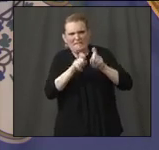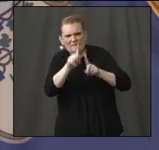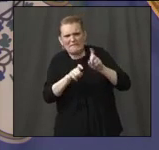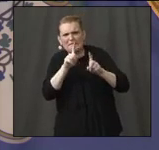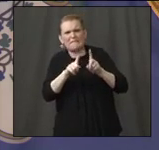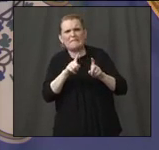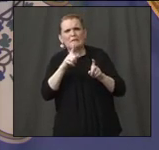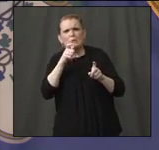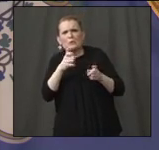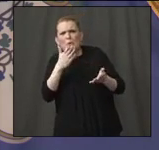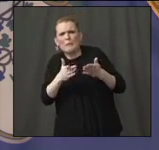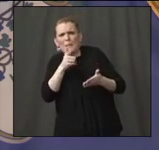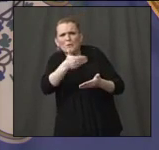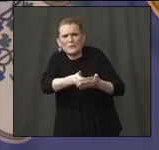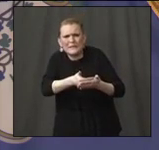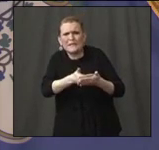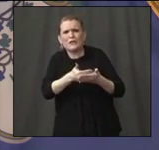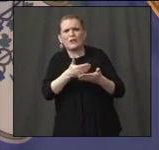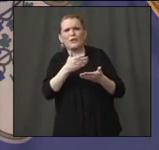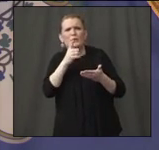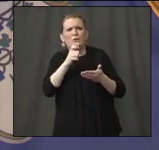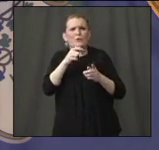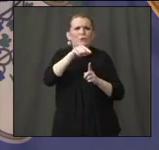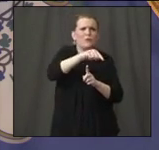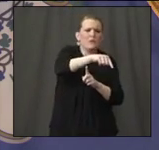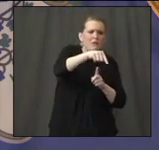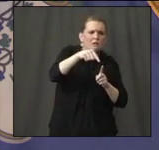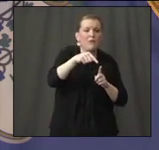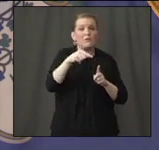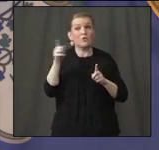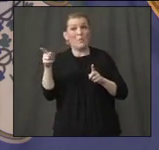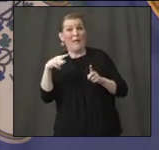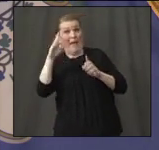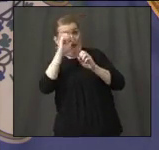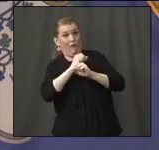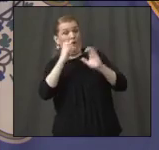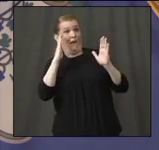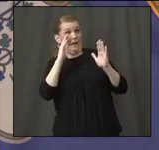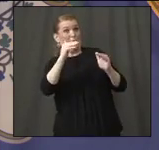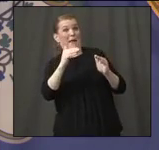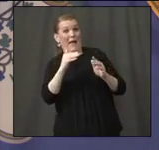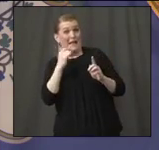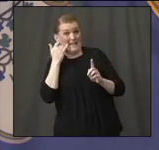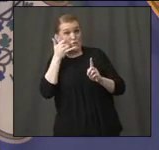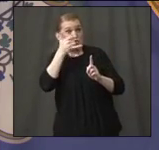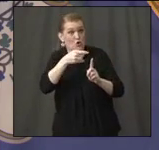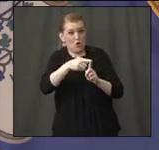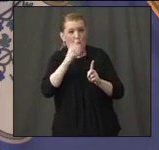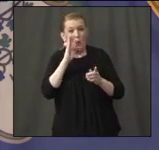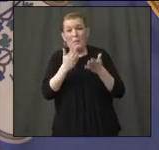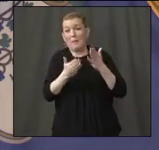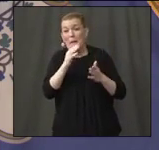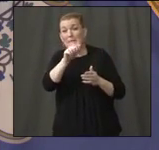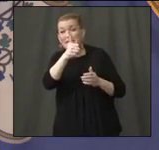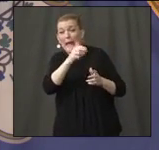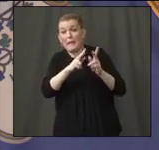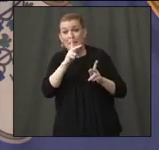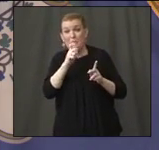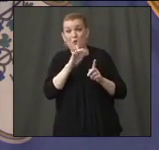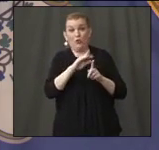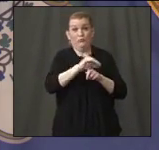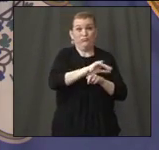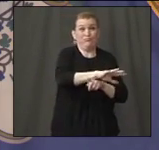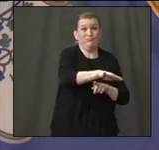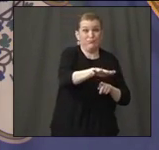the virus could be spreading quickly. But the average contact, which was real for each of those infected people, was more like 3. So that